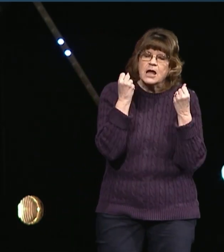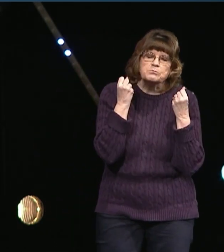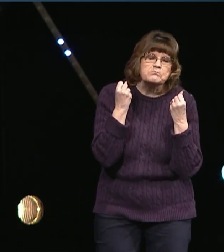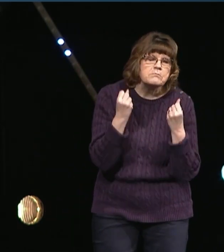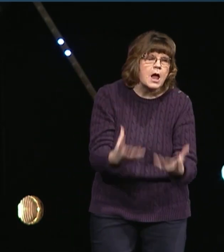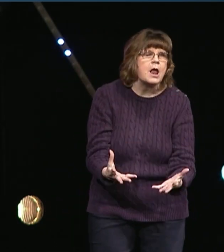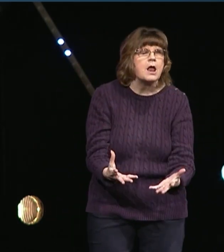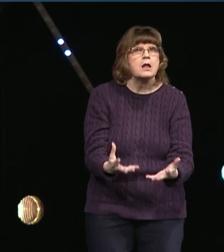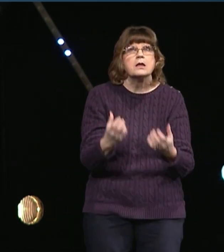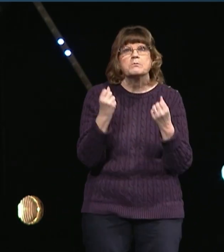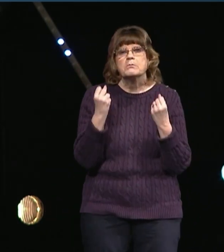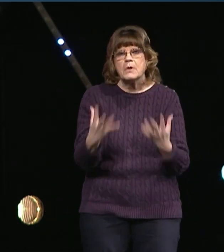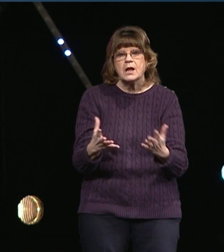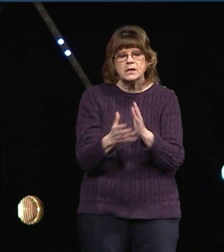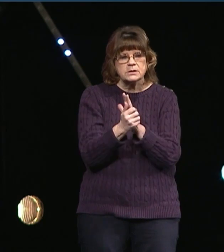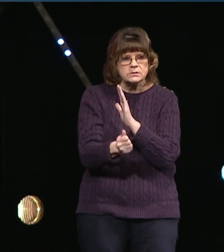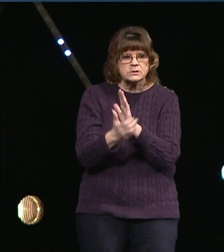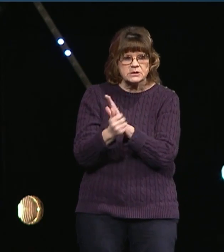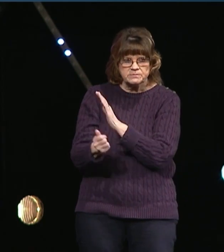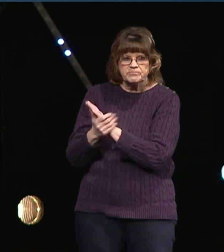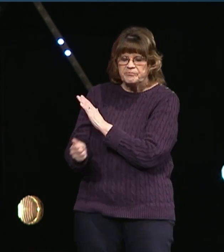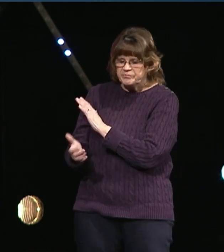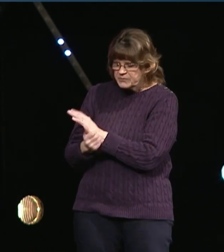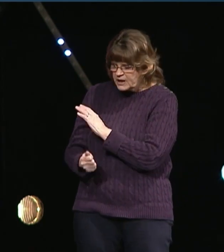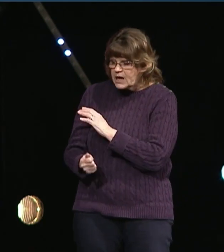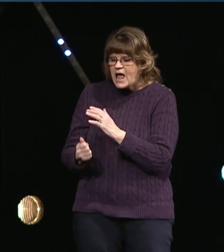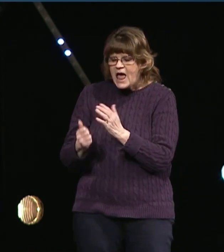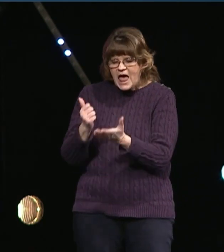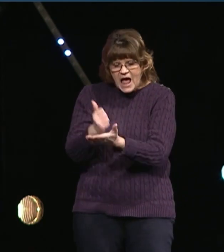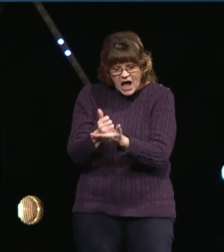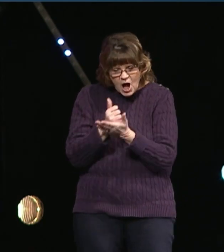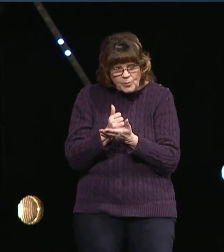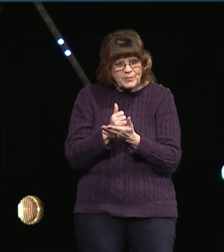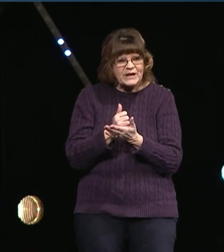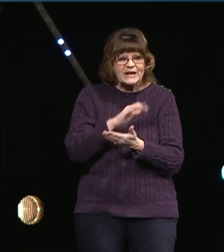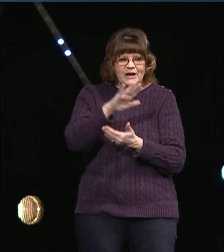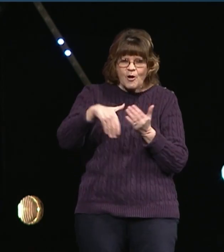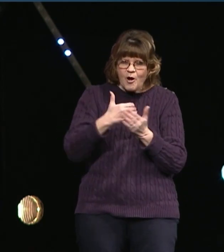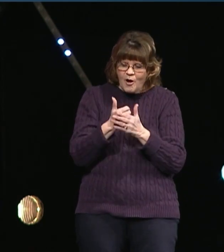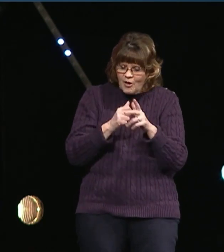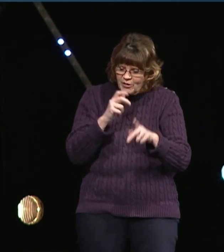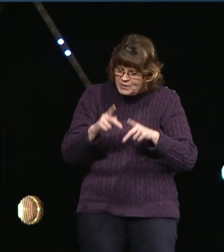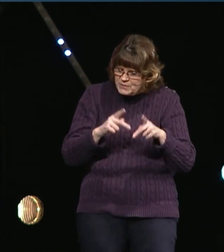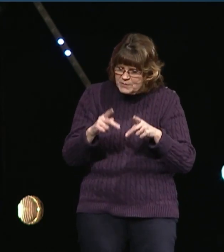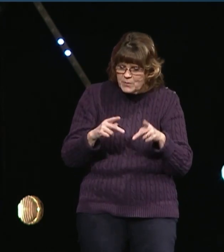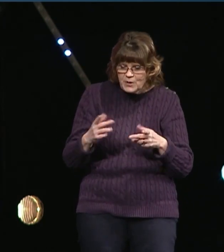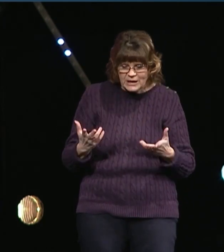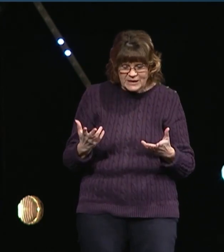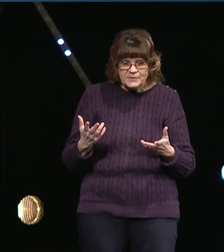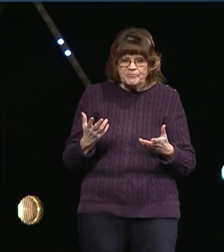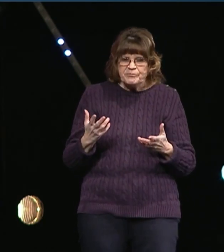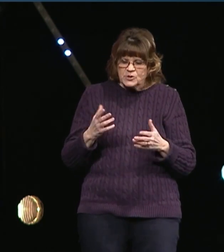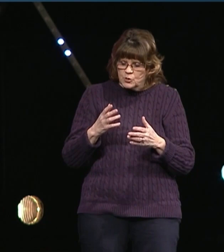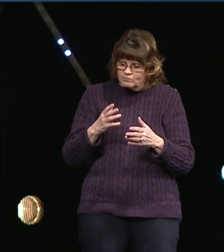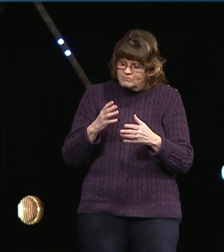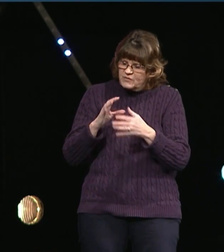great talents was getting the most out of those of us who were around him. I'm a better man.